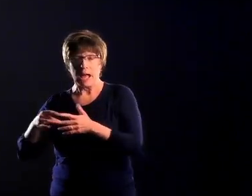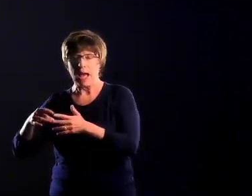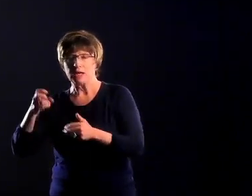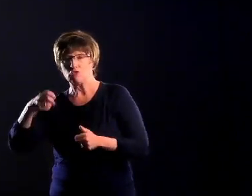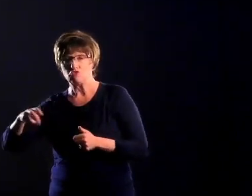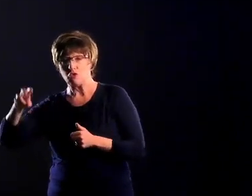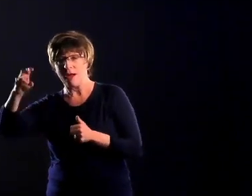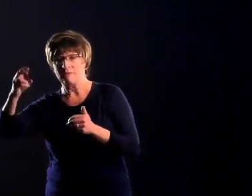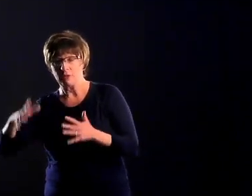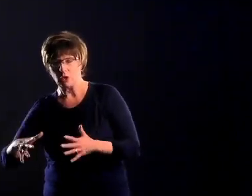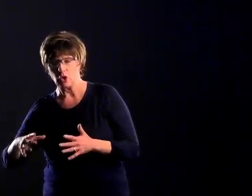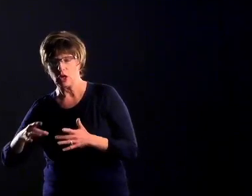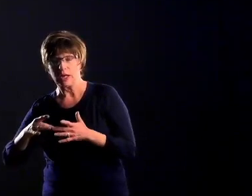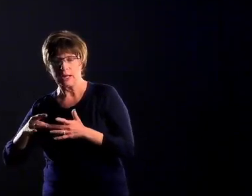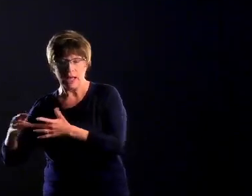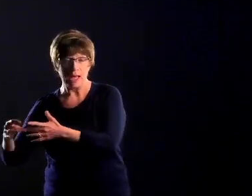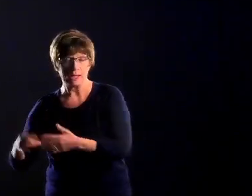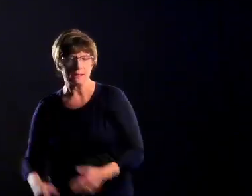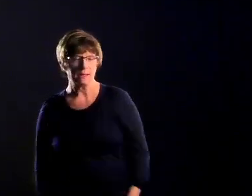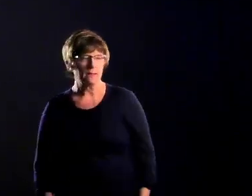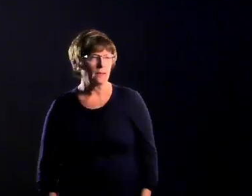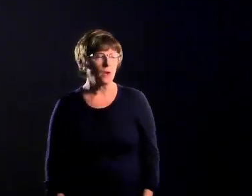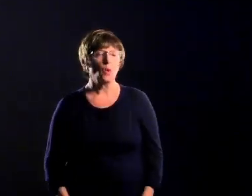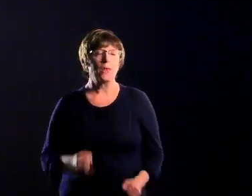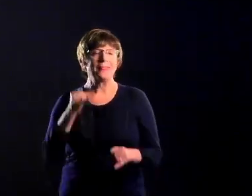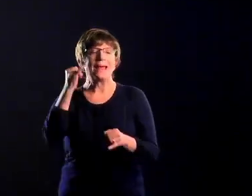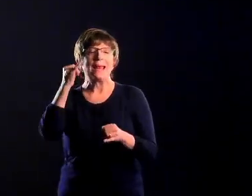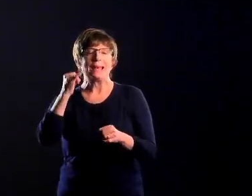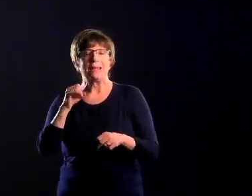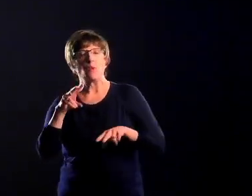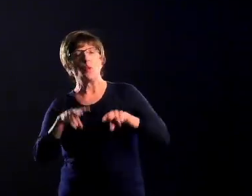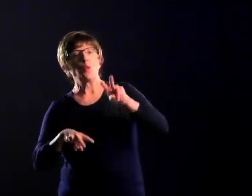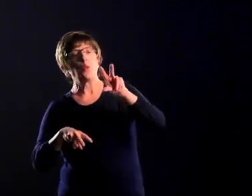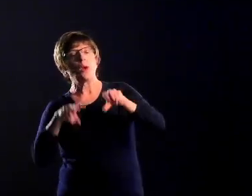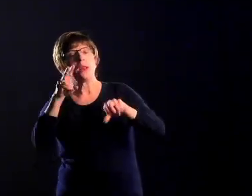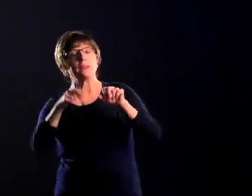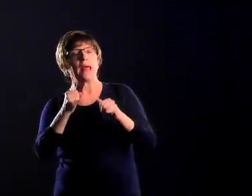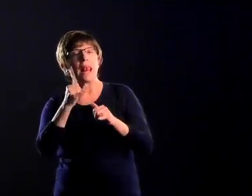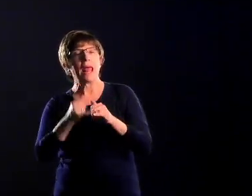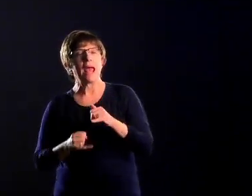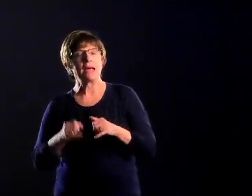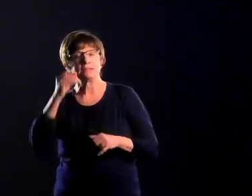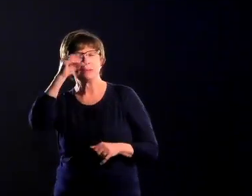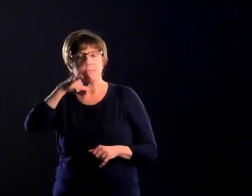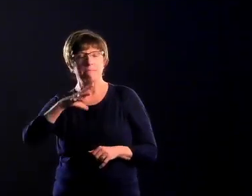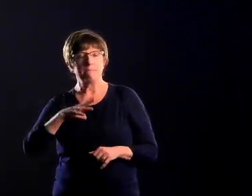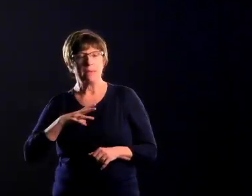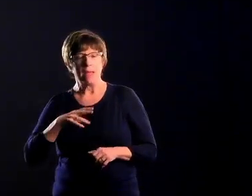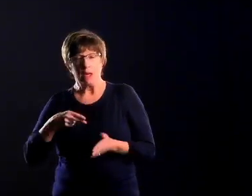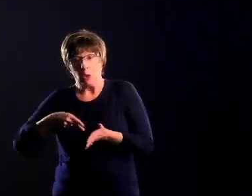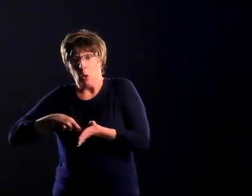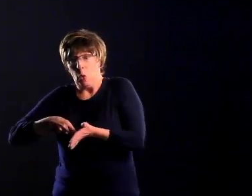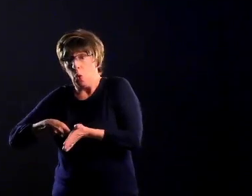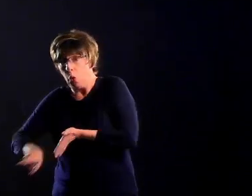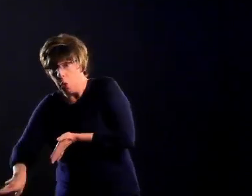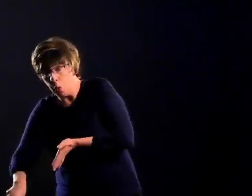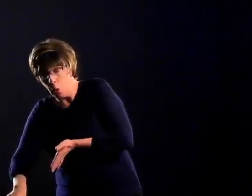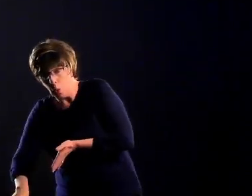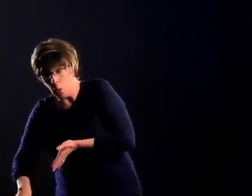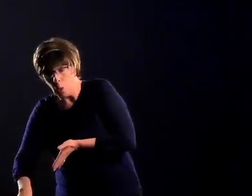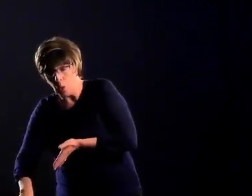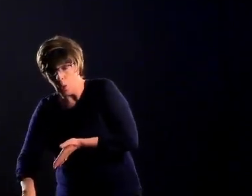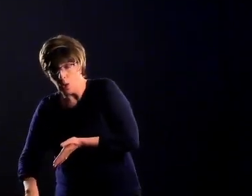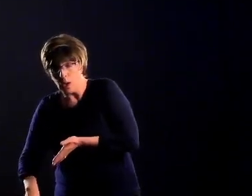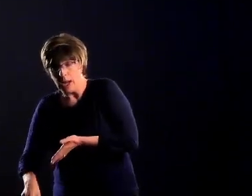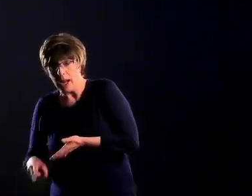the mountain when the last man lost his footing. He was held up temporarily by the